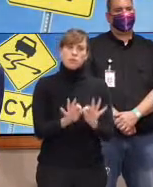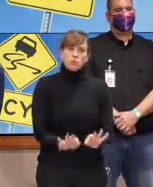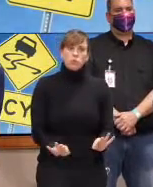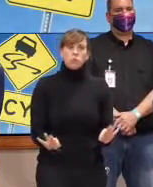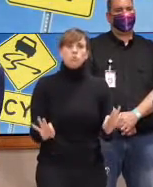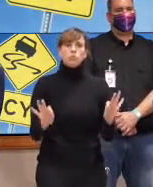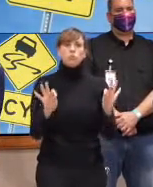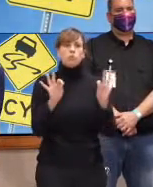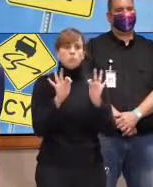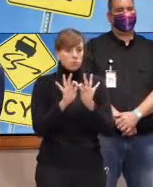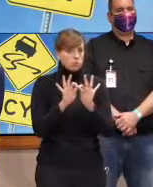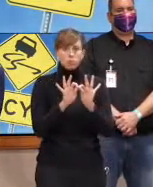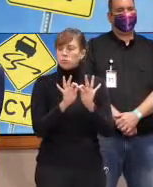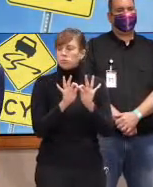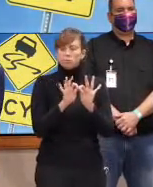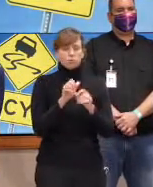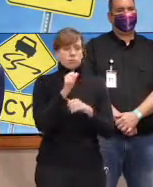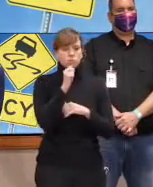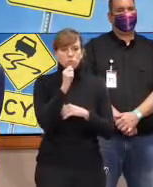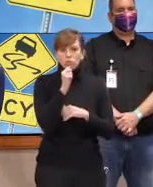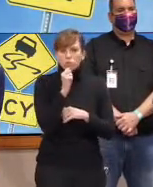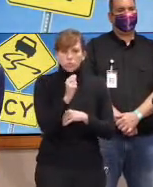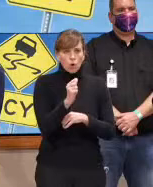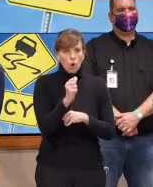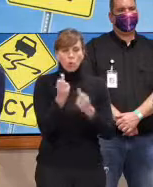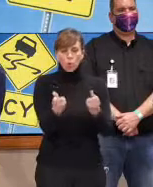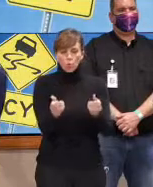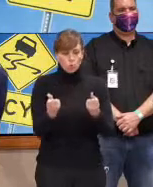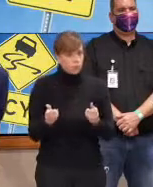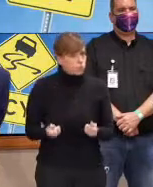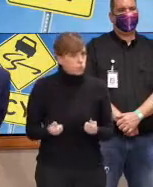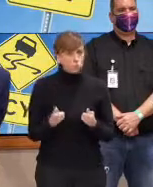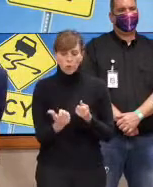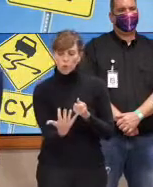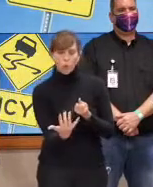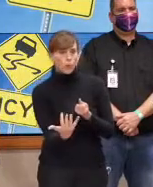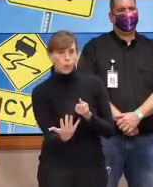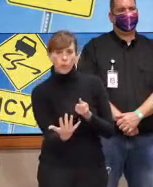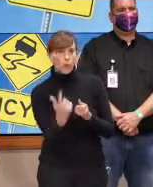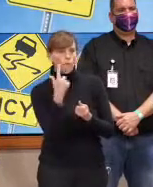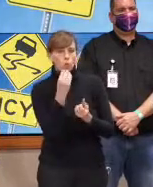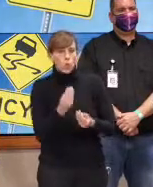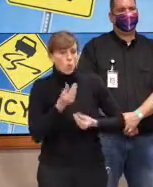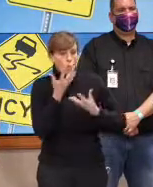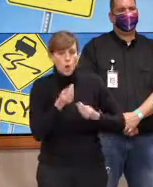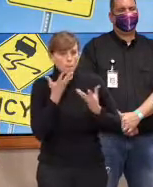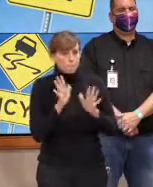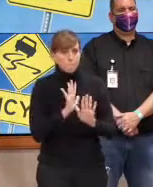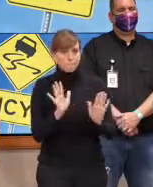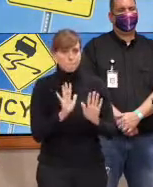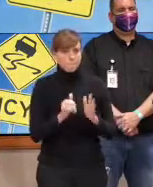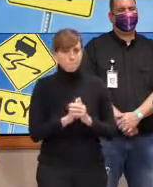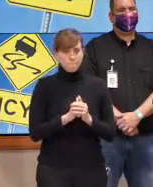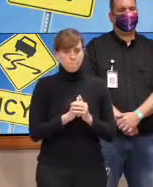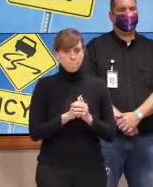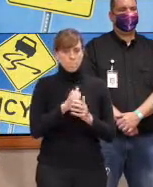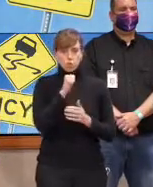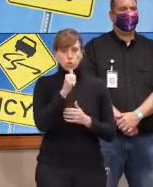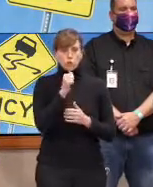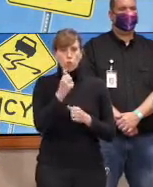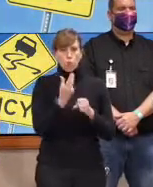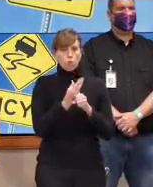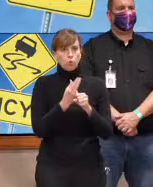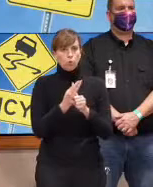home. Do not use stoves or ovens to heat your homes. Do not use open